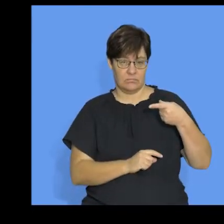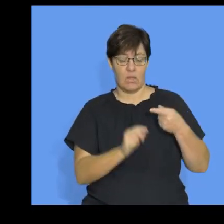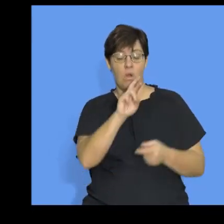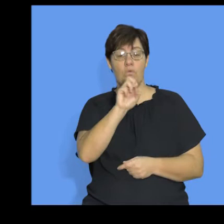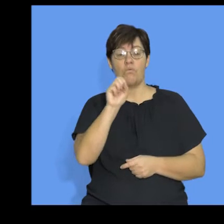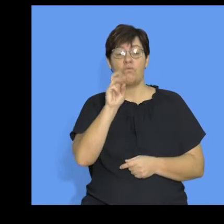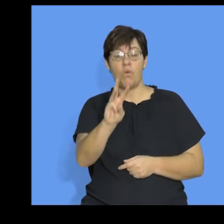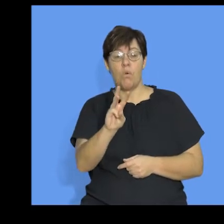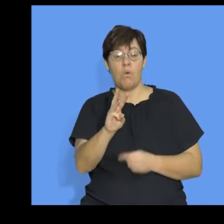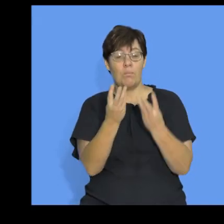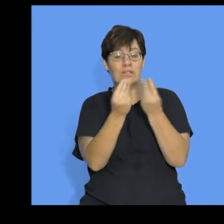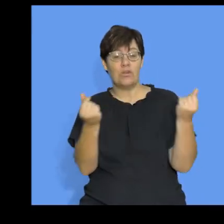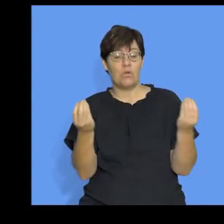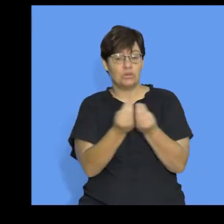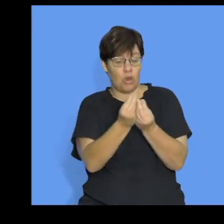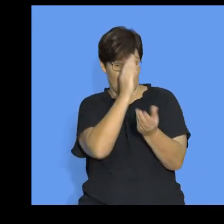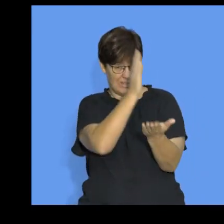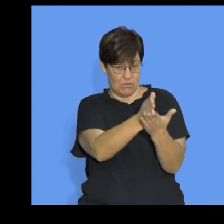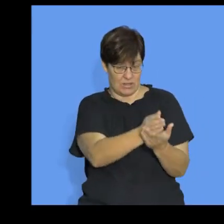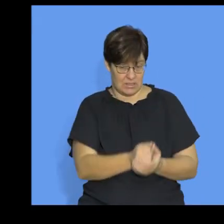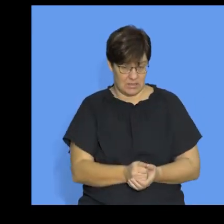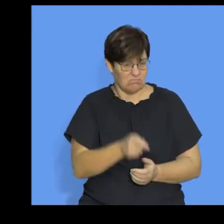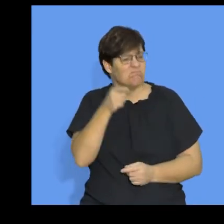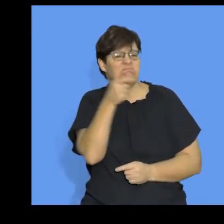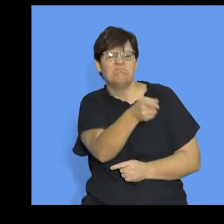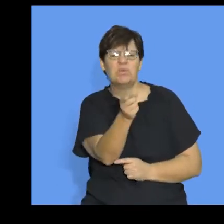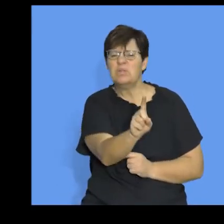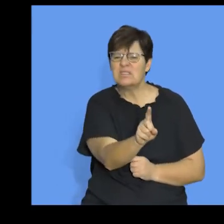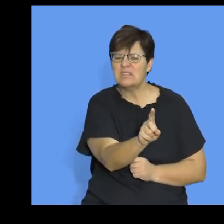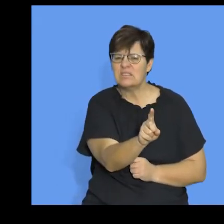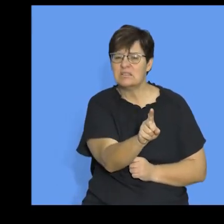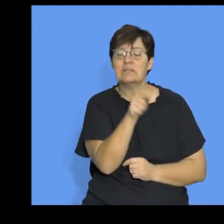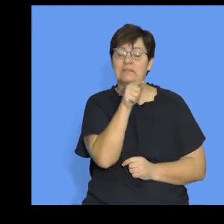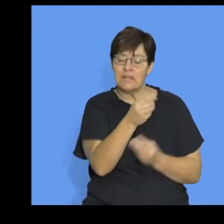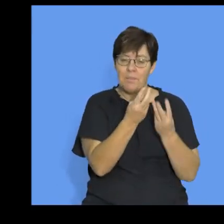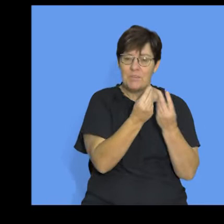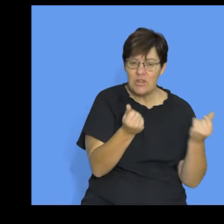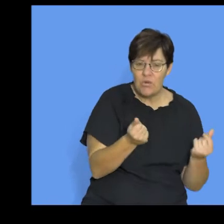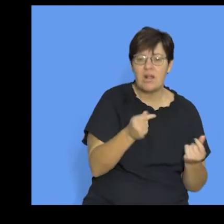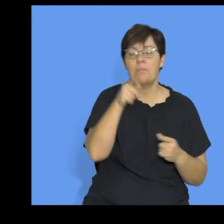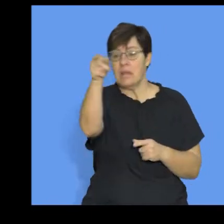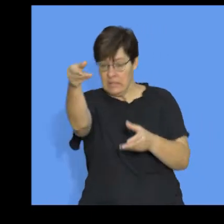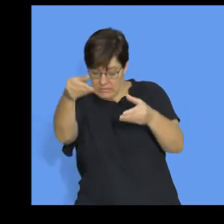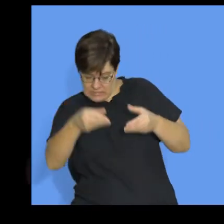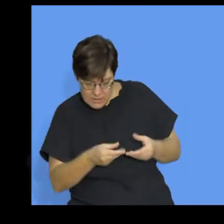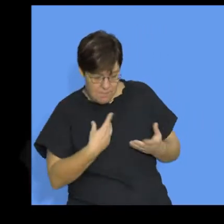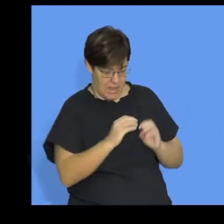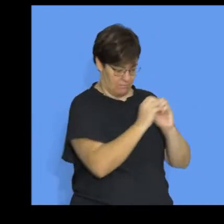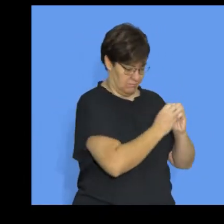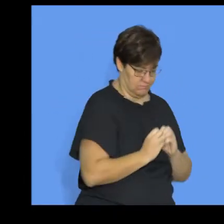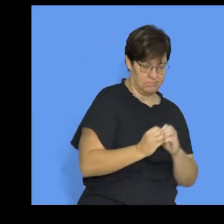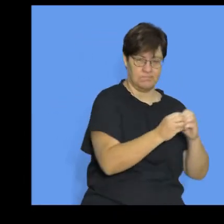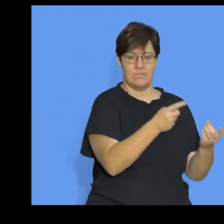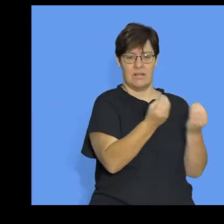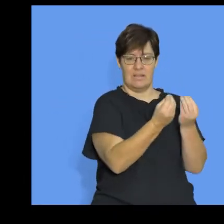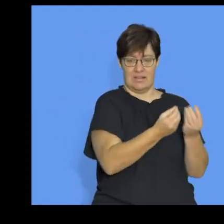material stock. What is this? This is the materials and components used in the production of an item. This